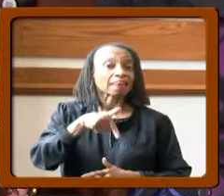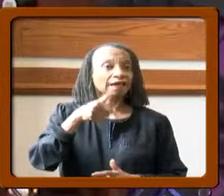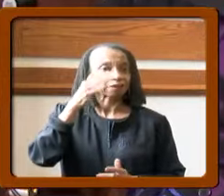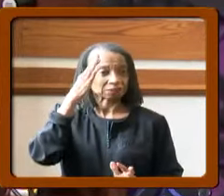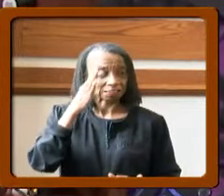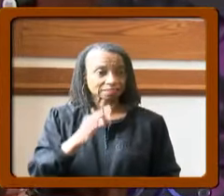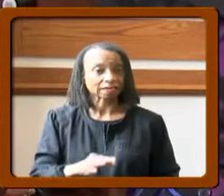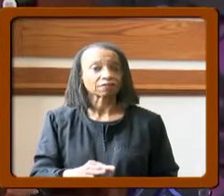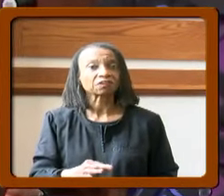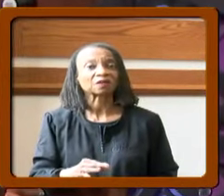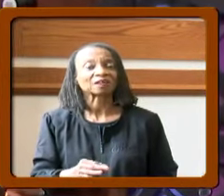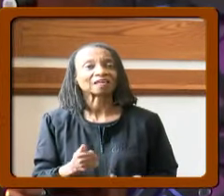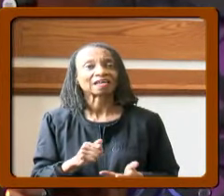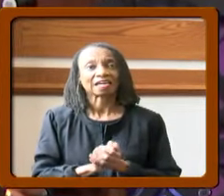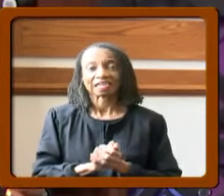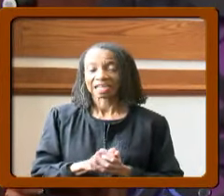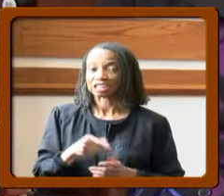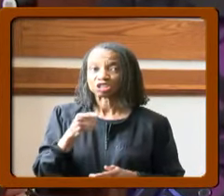Say amen quietly